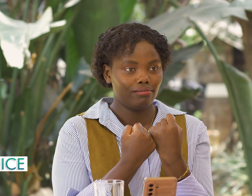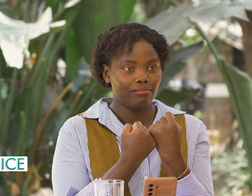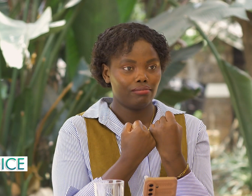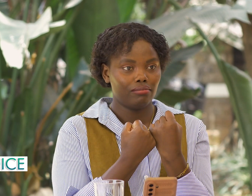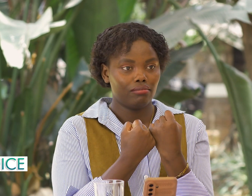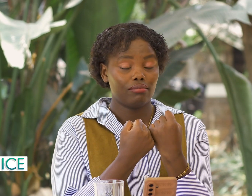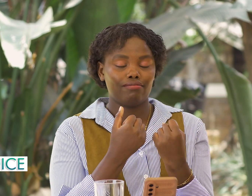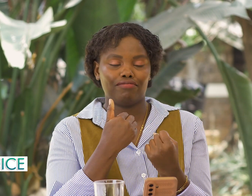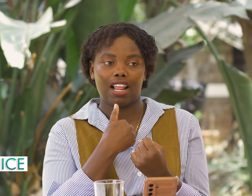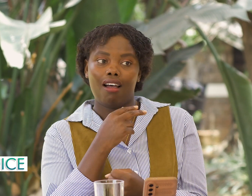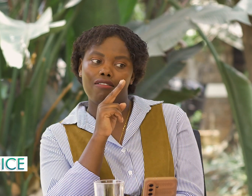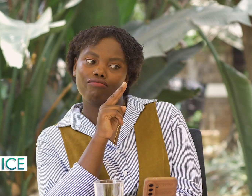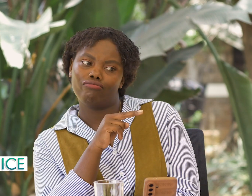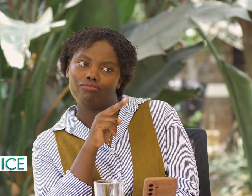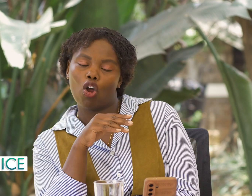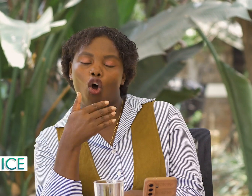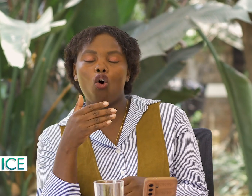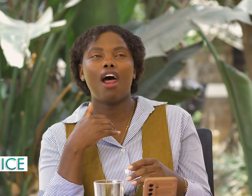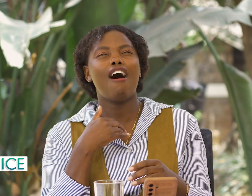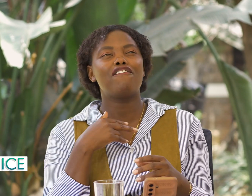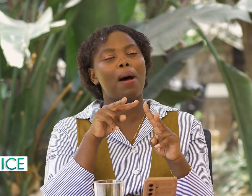Finally, I would like to.